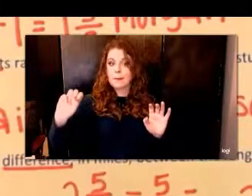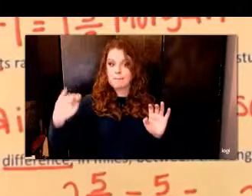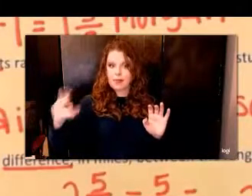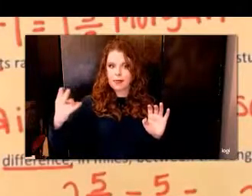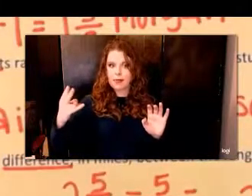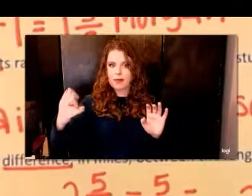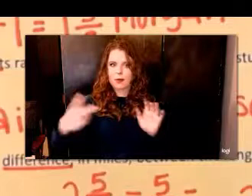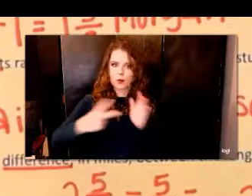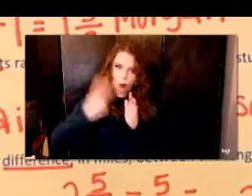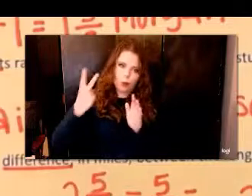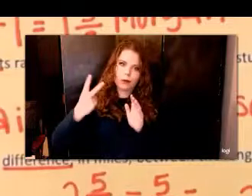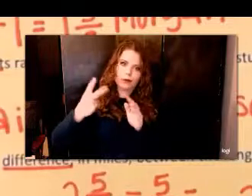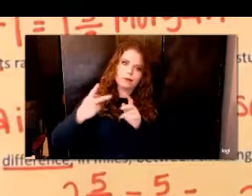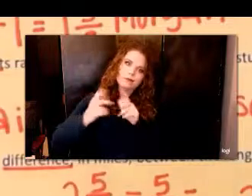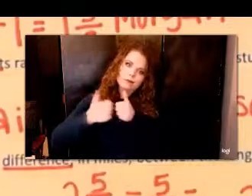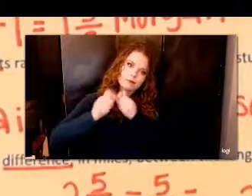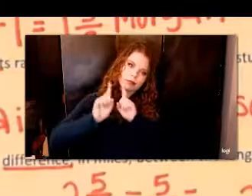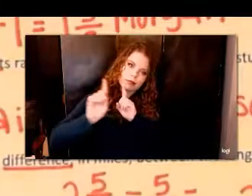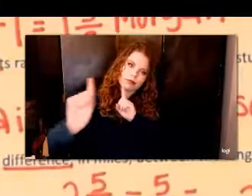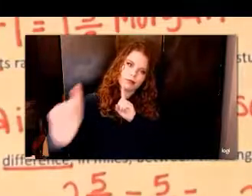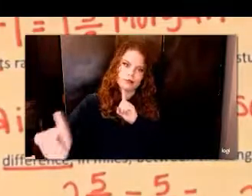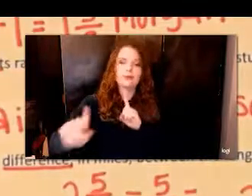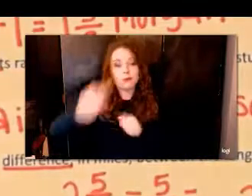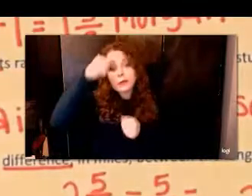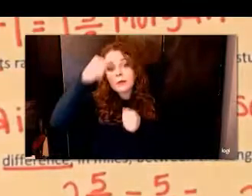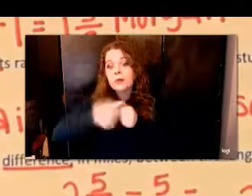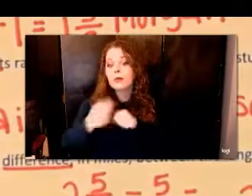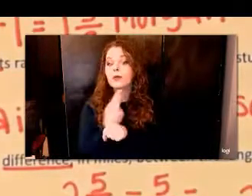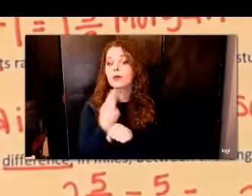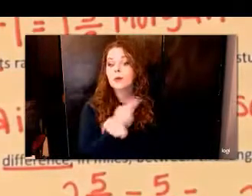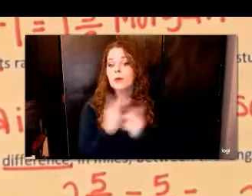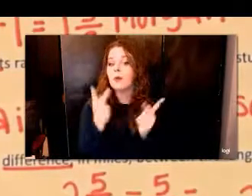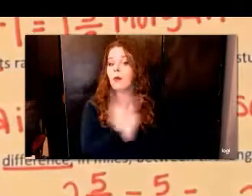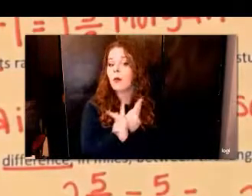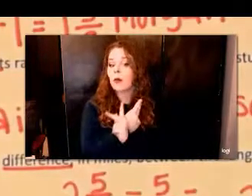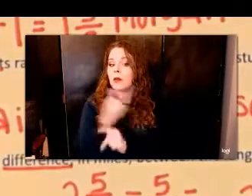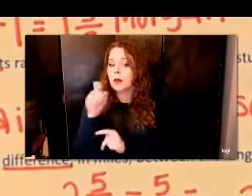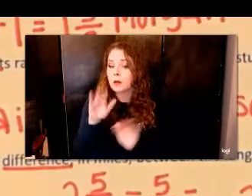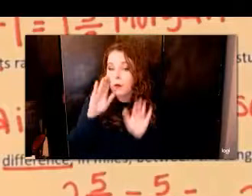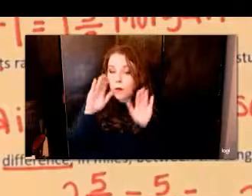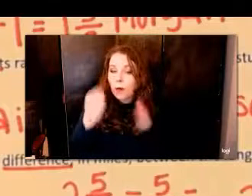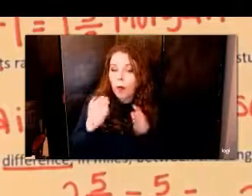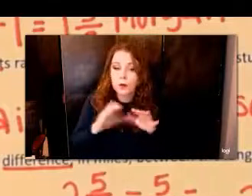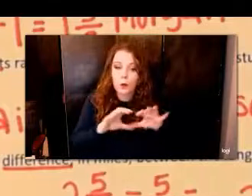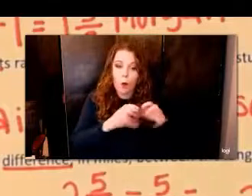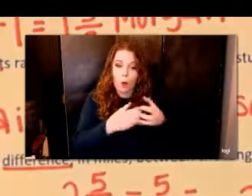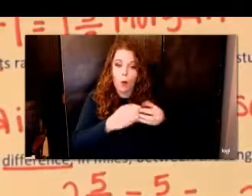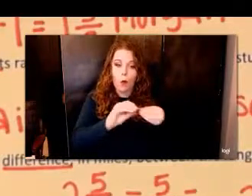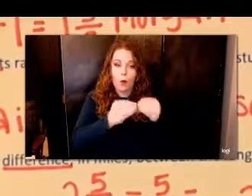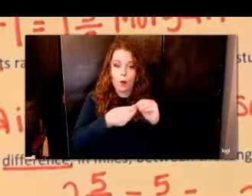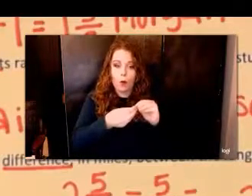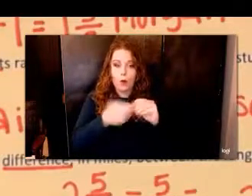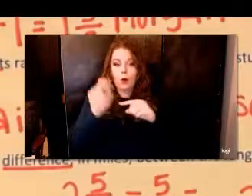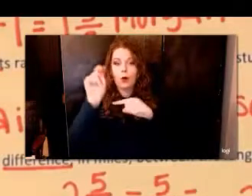5/8, and you remember that with multiplication that we're really just focusing on the whole number in the numerator. You're